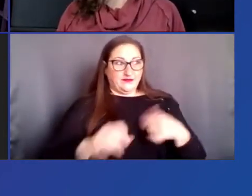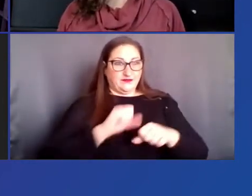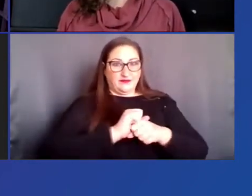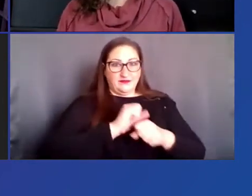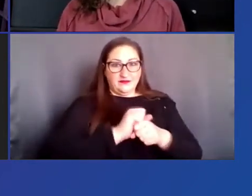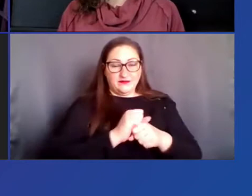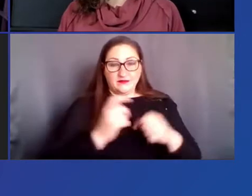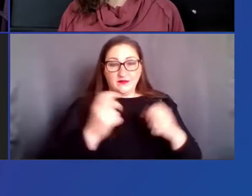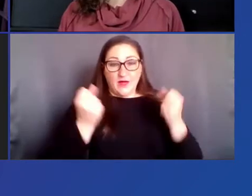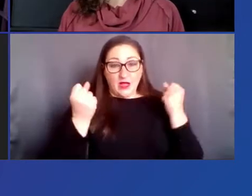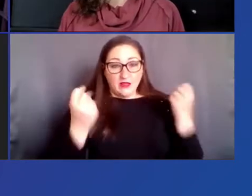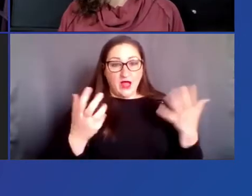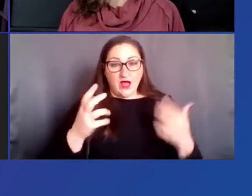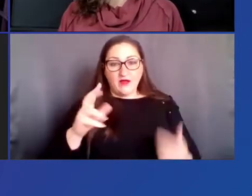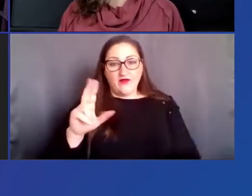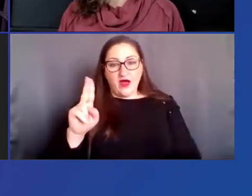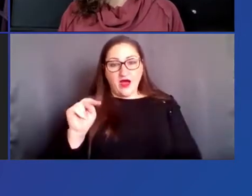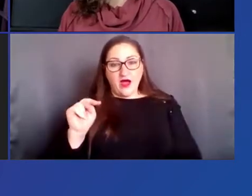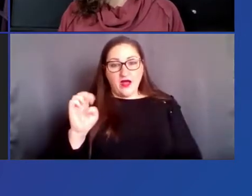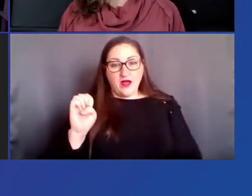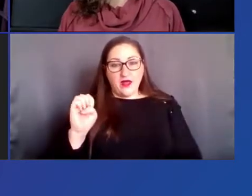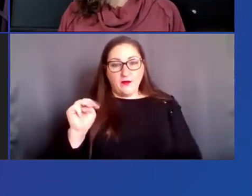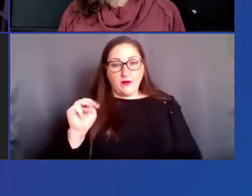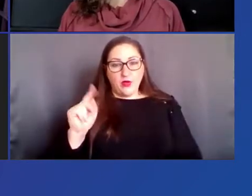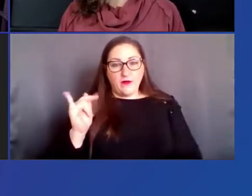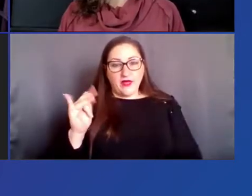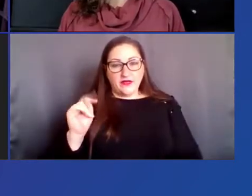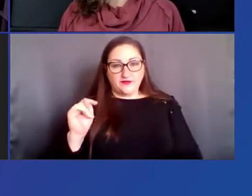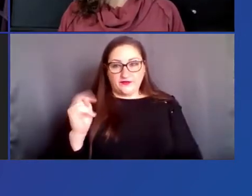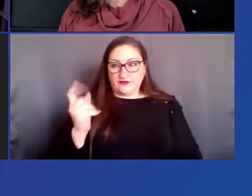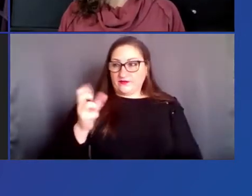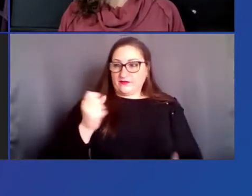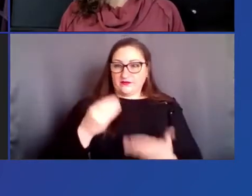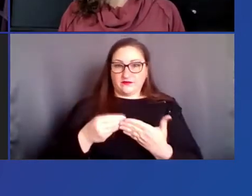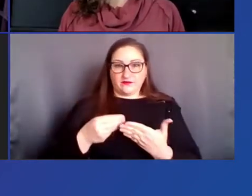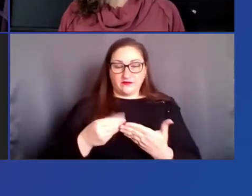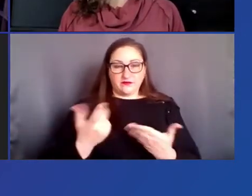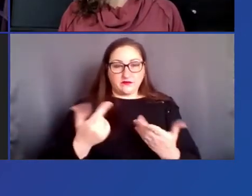a lot, including, also accessibility